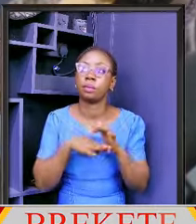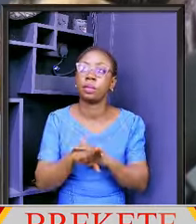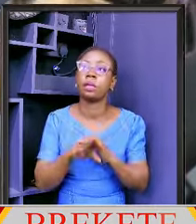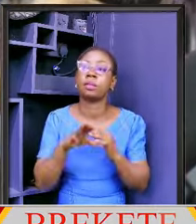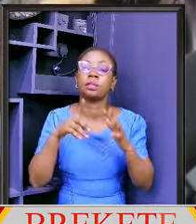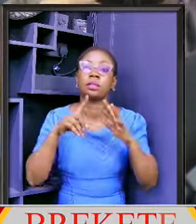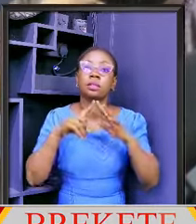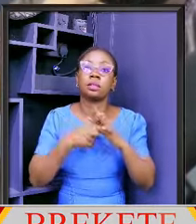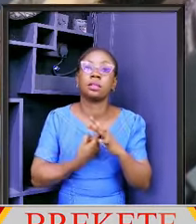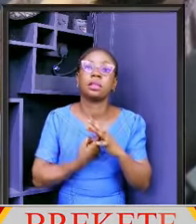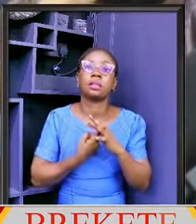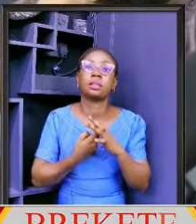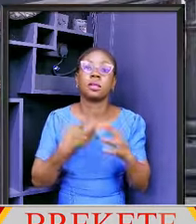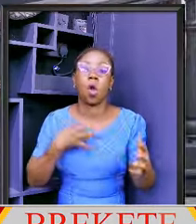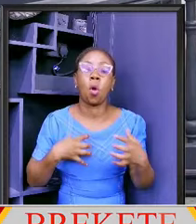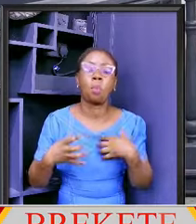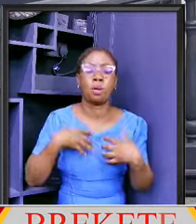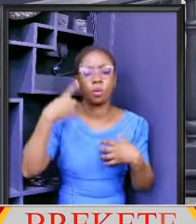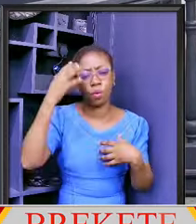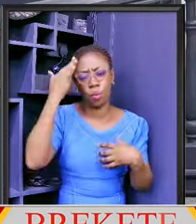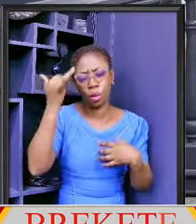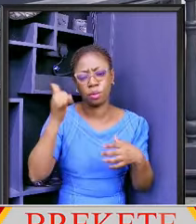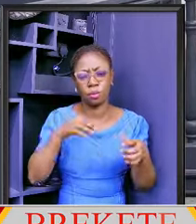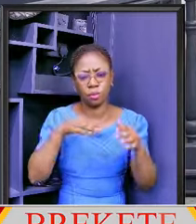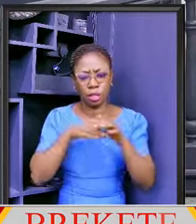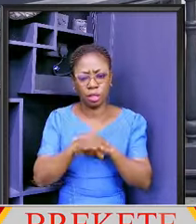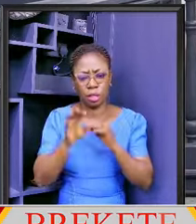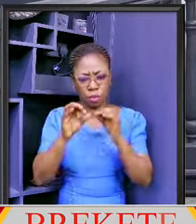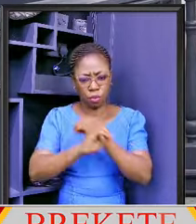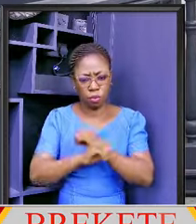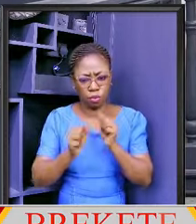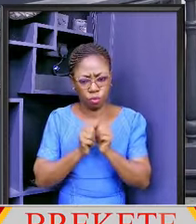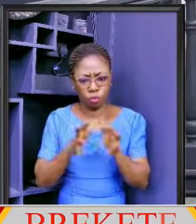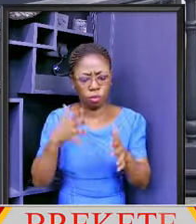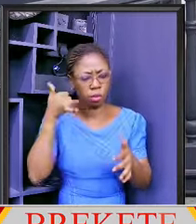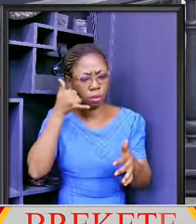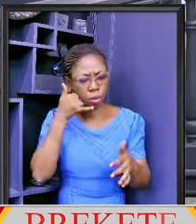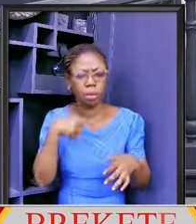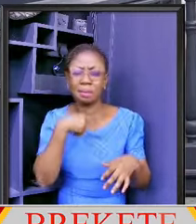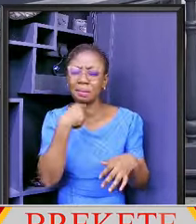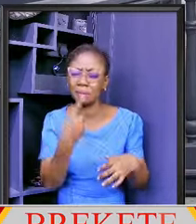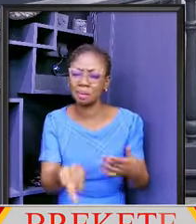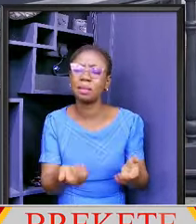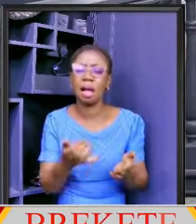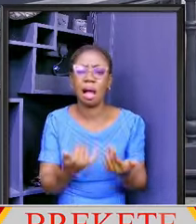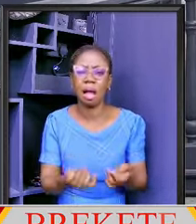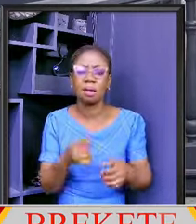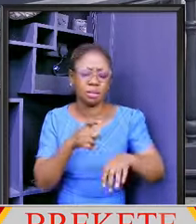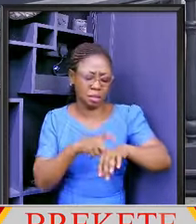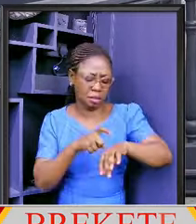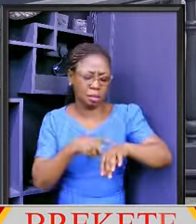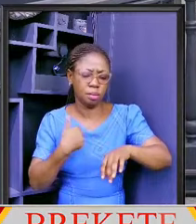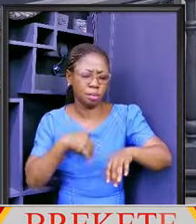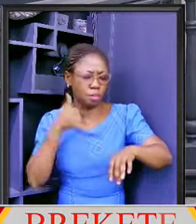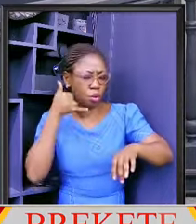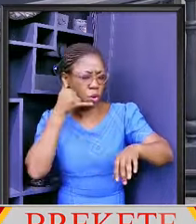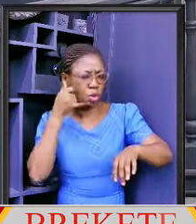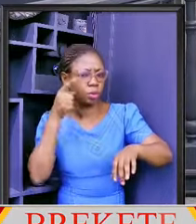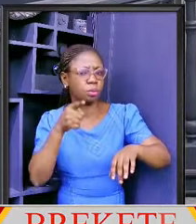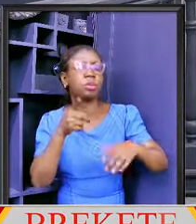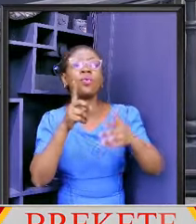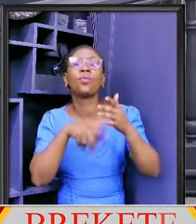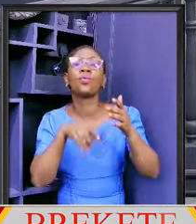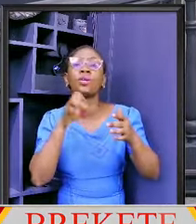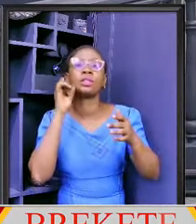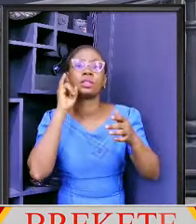Why did we enter his office without calling him? We now told him, upon the time we have been calling you. The same policeman. Upon the time we have been calling you. What is his